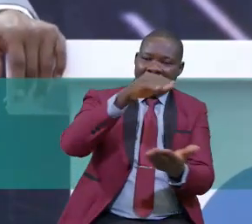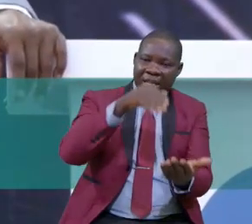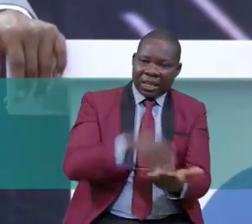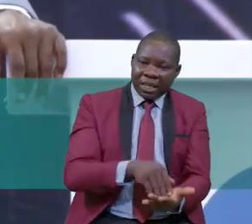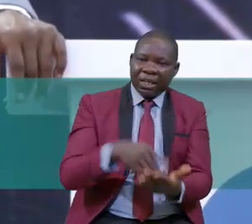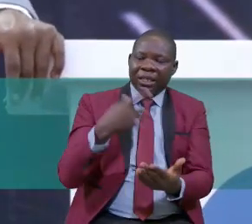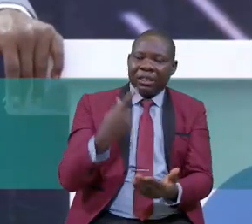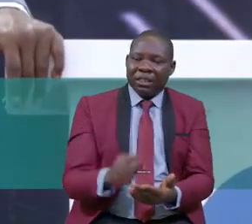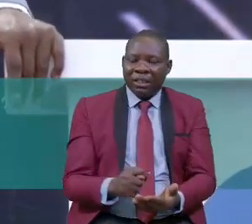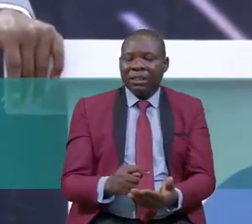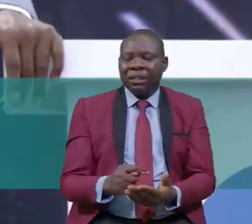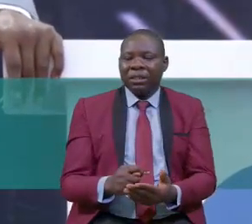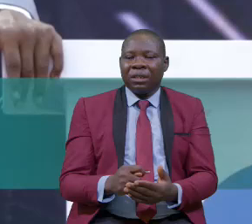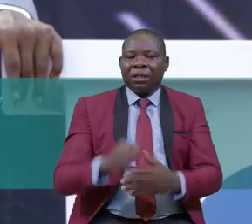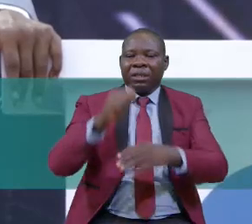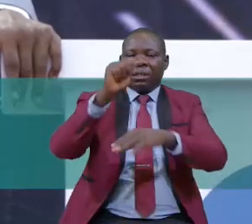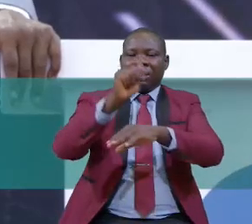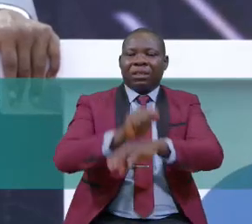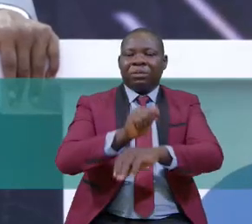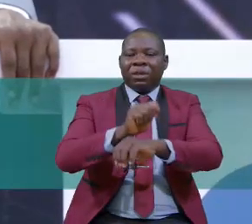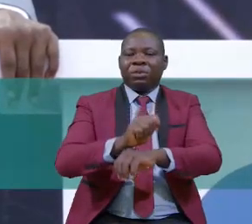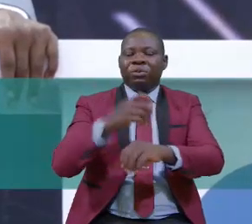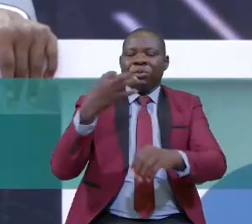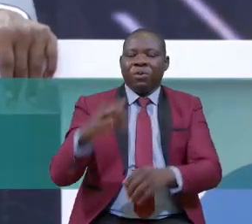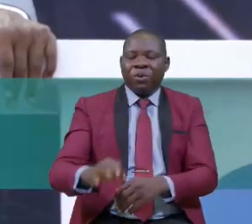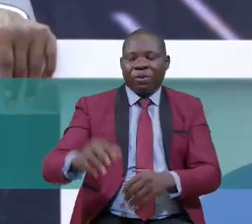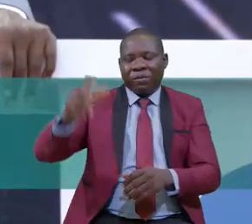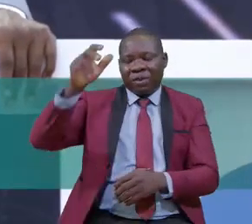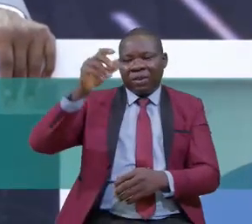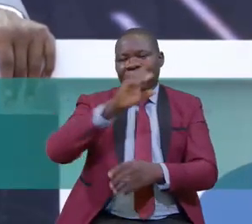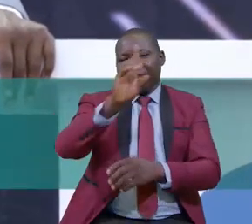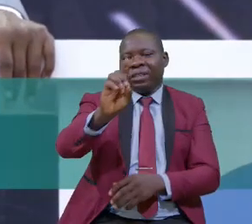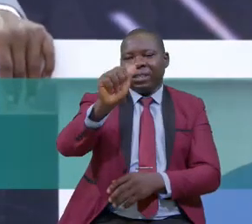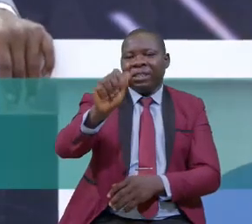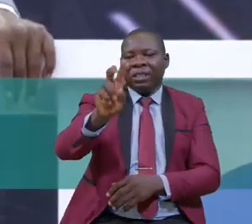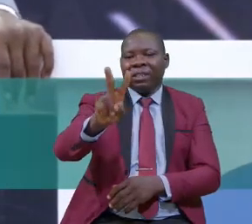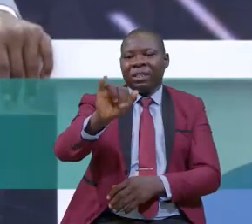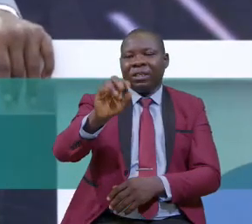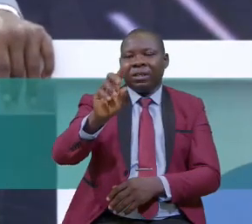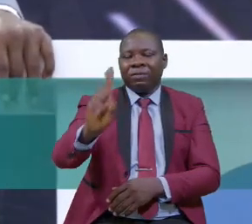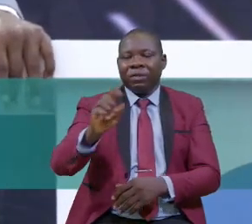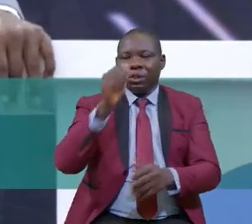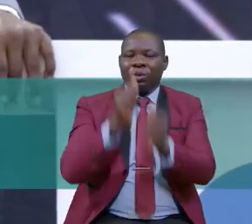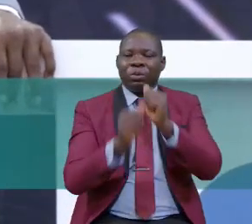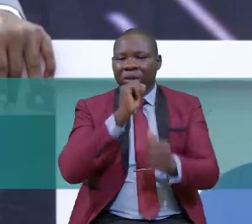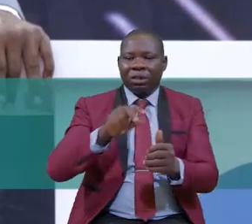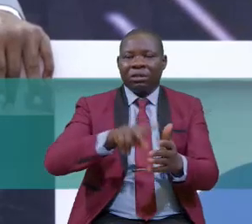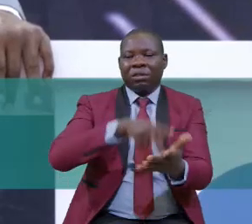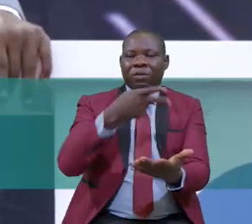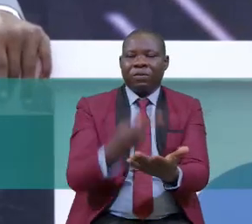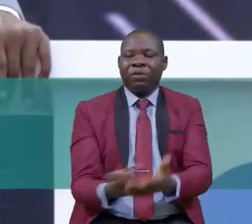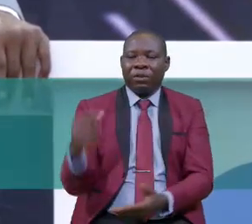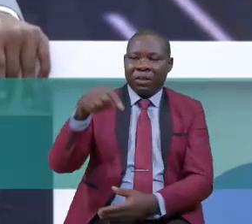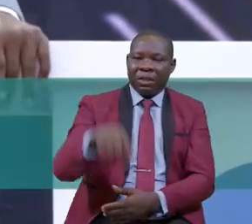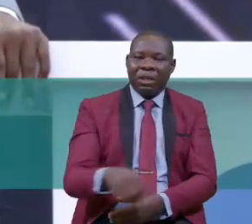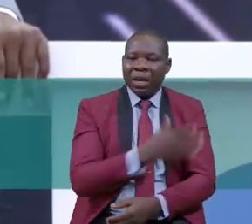of David. And it says, which is falling down, and I will build